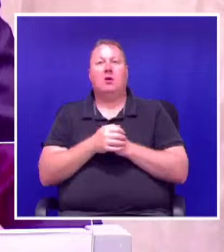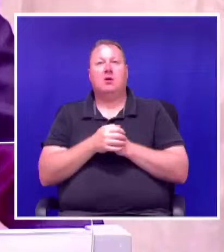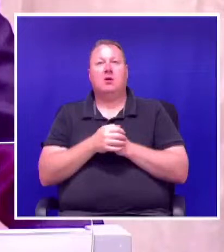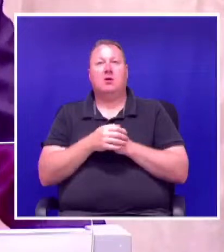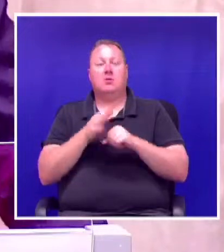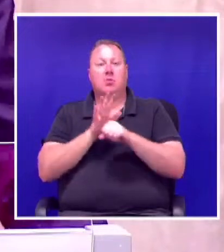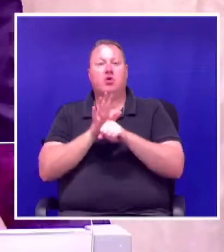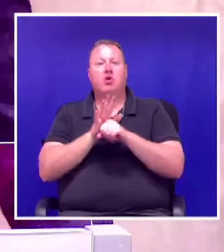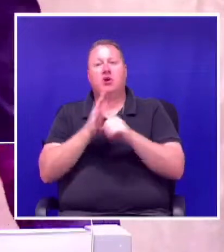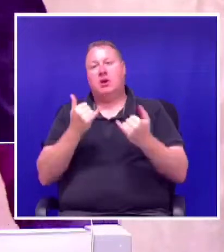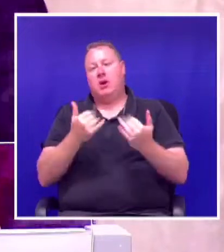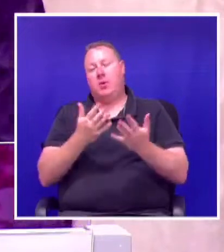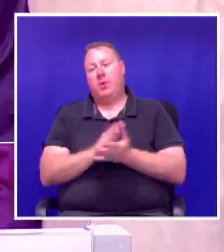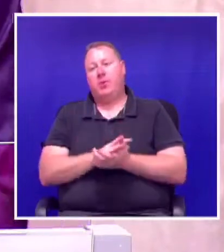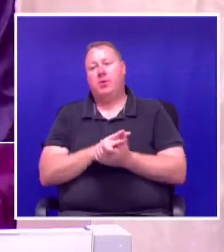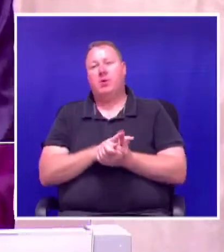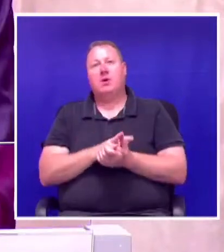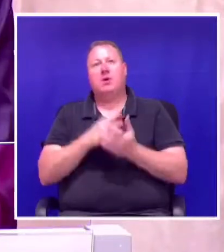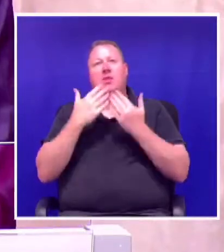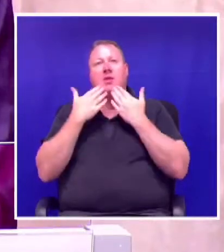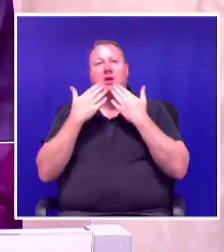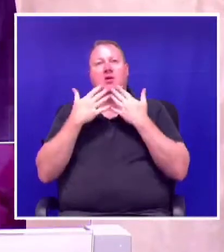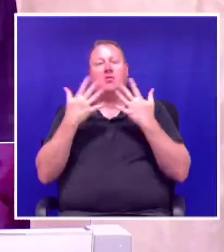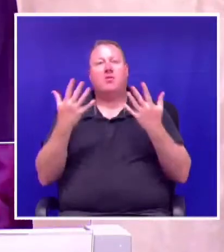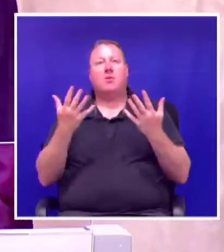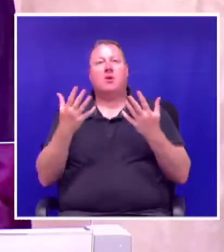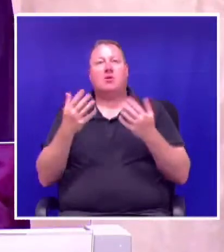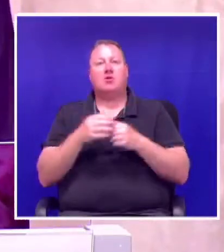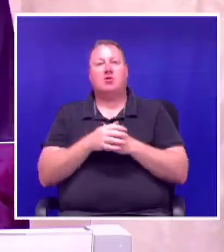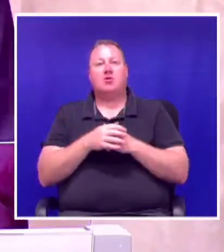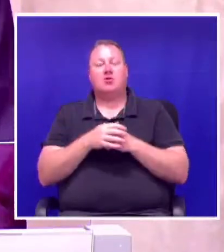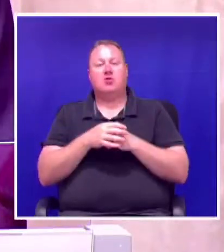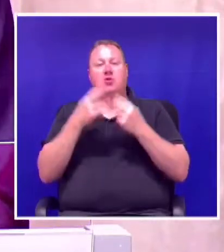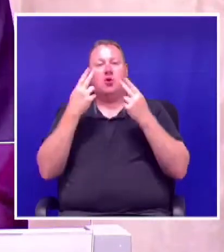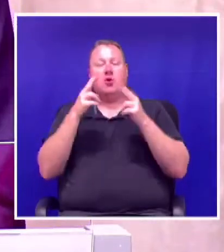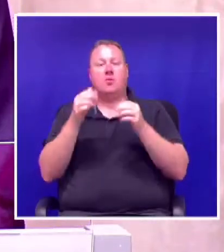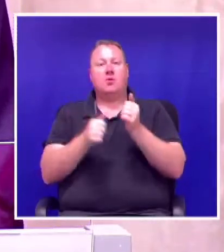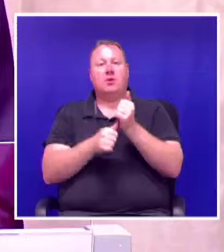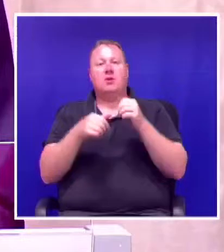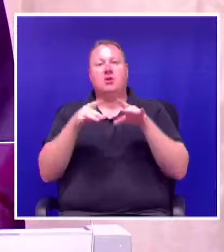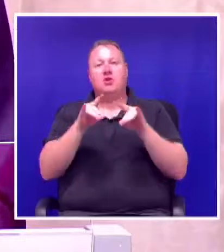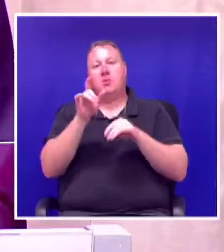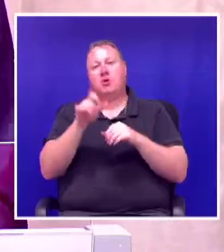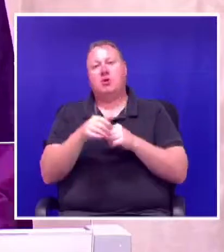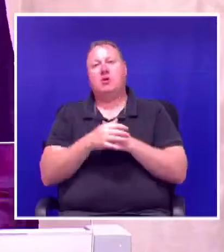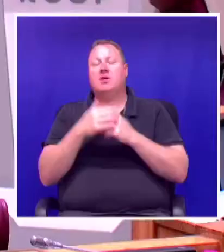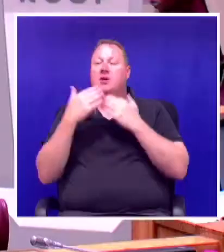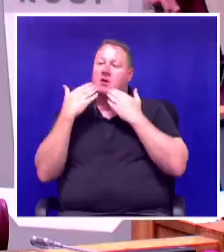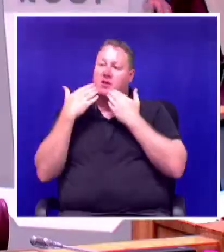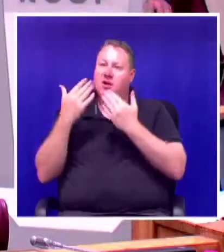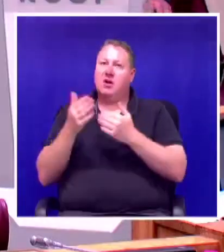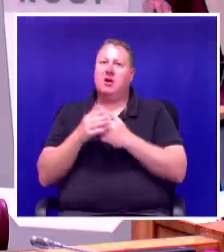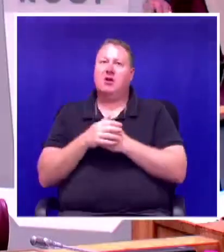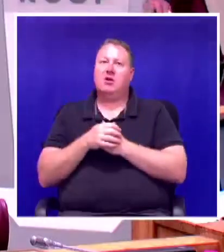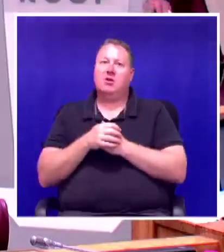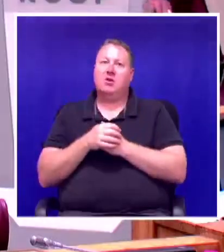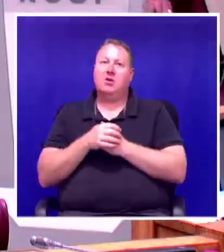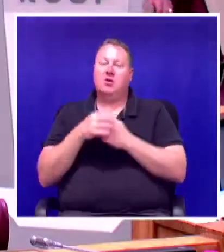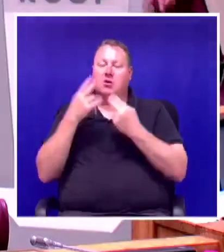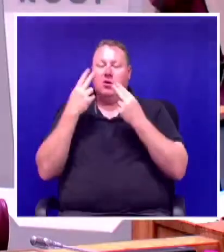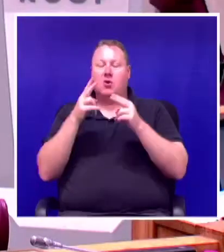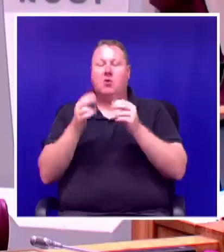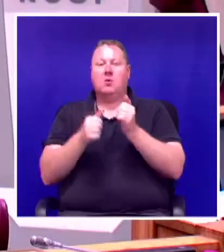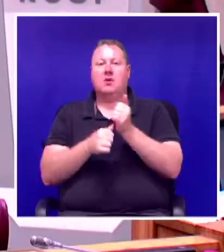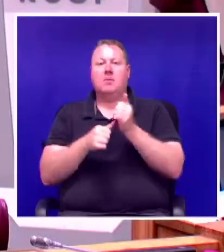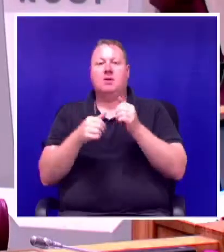as we speak. Thank you very much, Honorable Deputy Chairperson. Thank you very much, Honorable Deputy